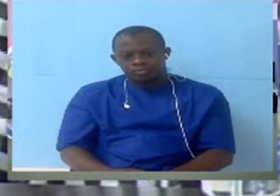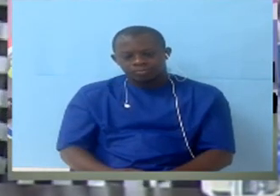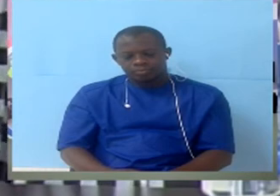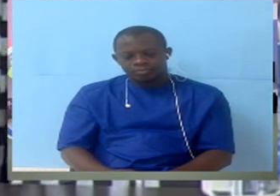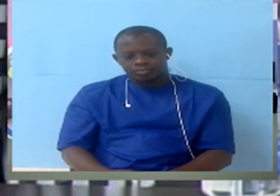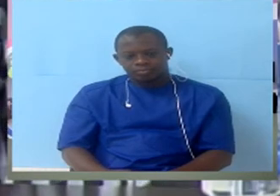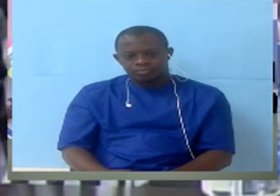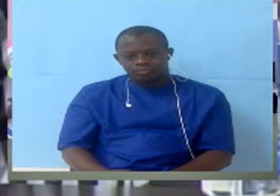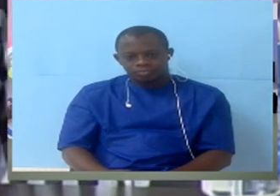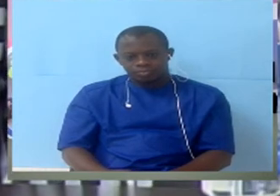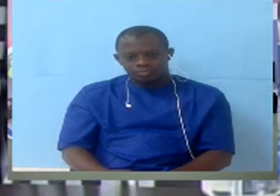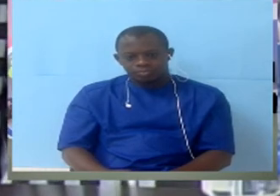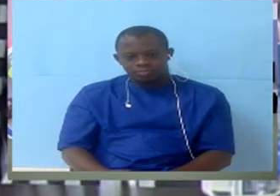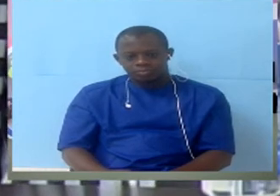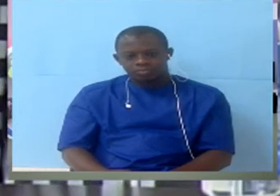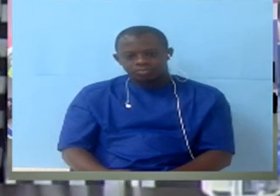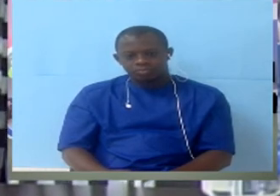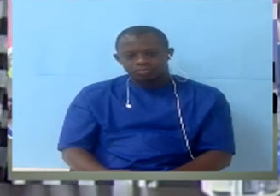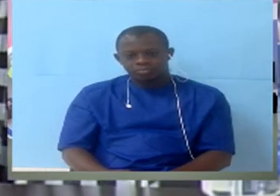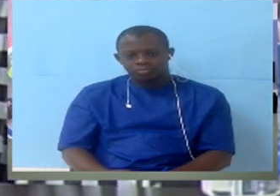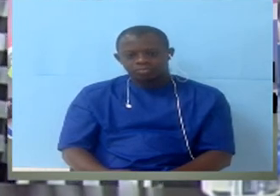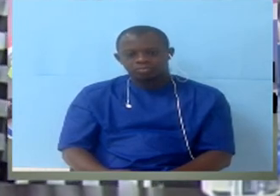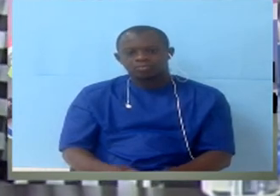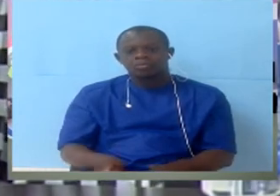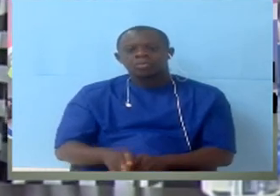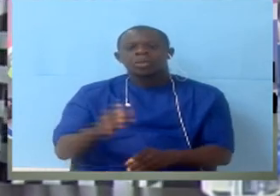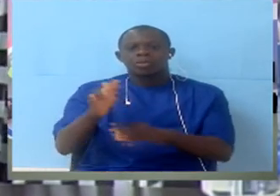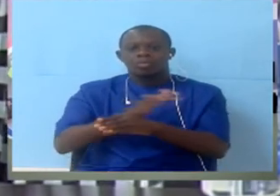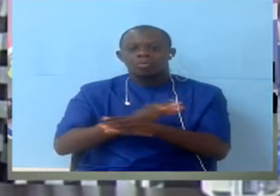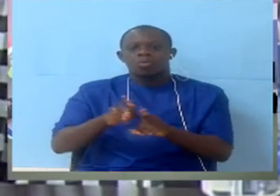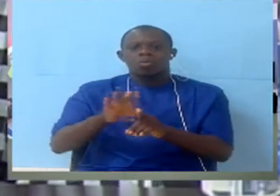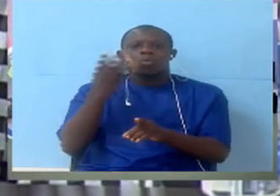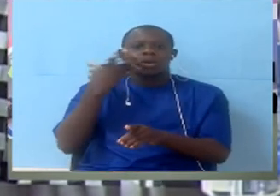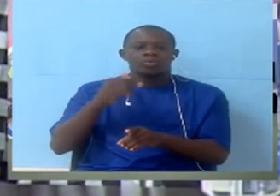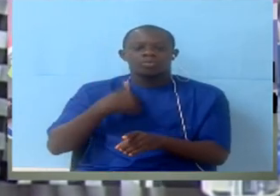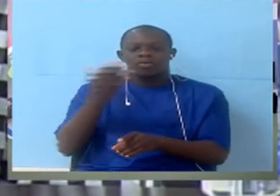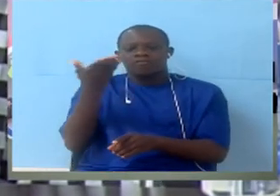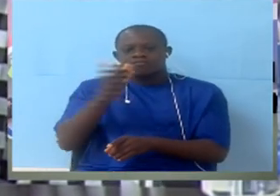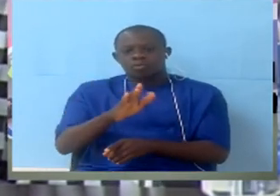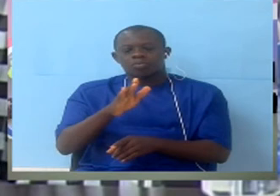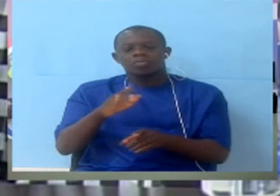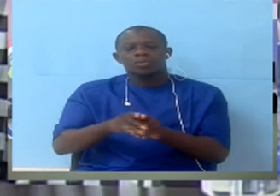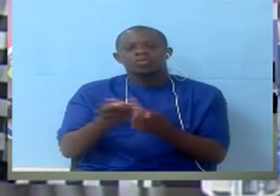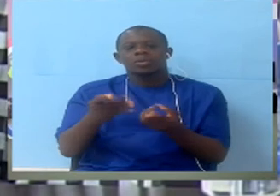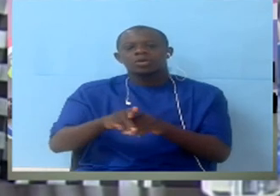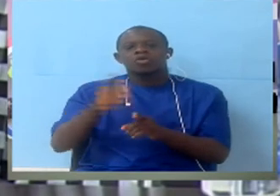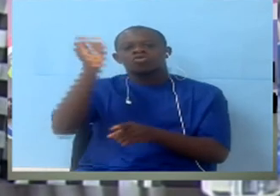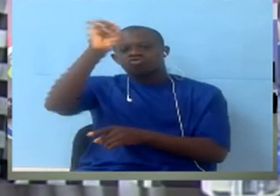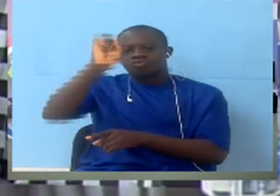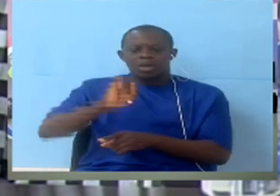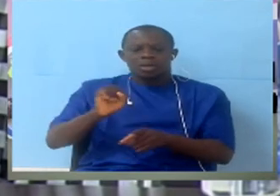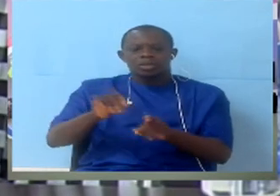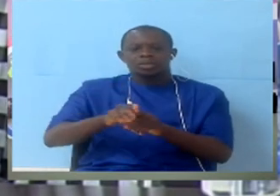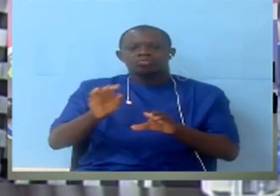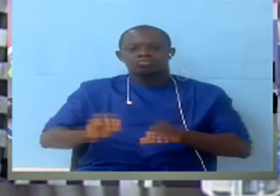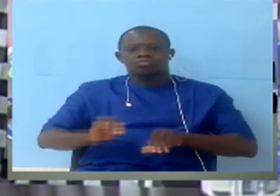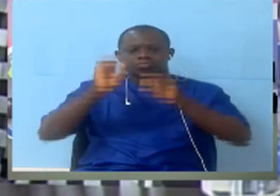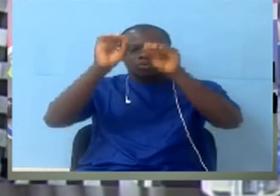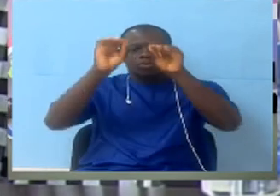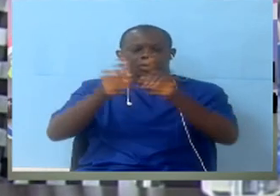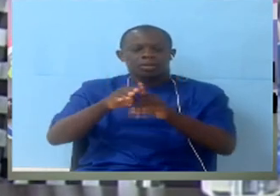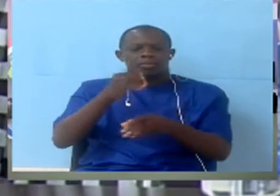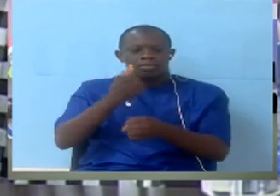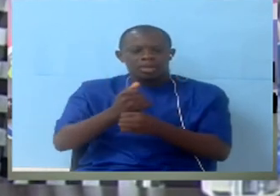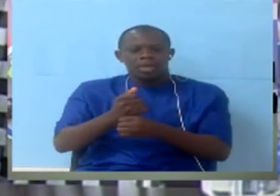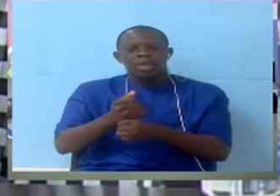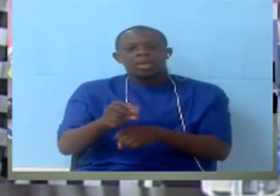nara promote to lance corporal rank. When I came back from Sudan I was promoted to lance corporal. Where were you